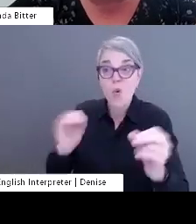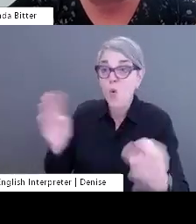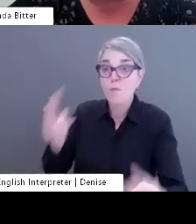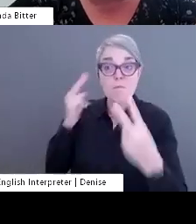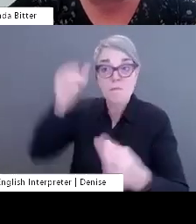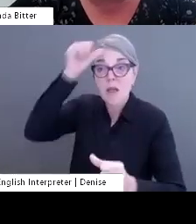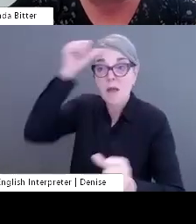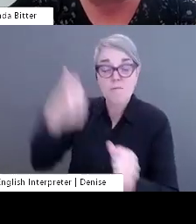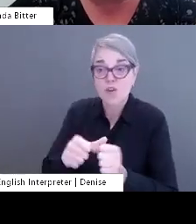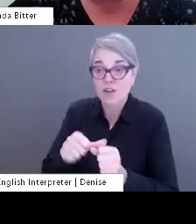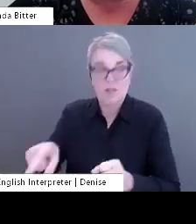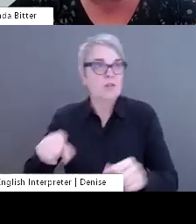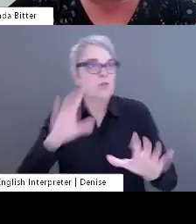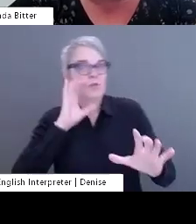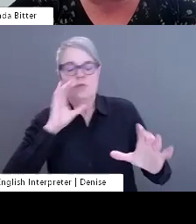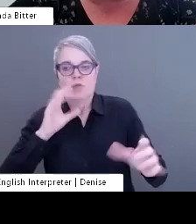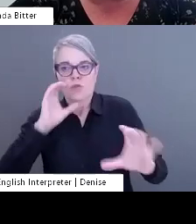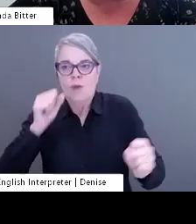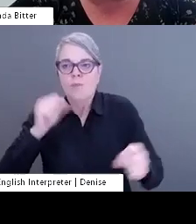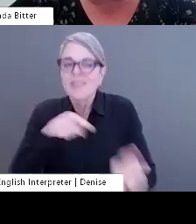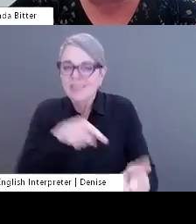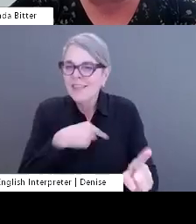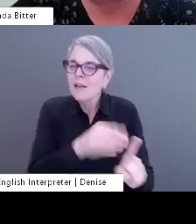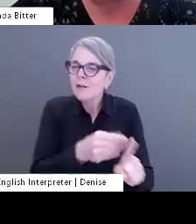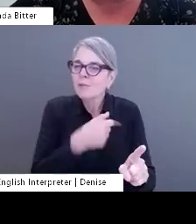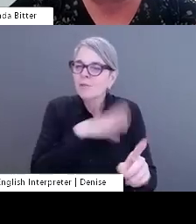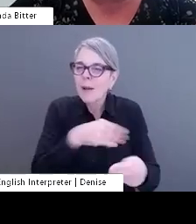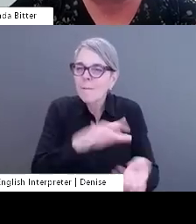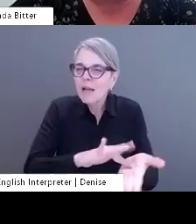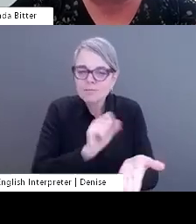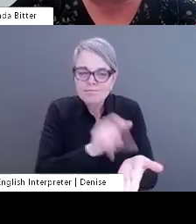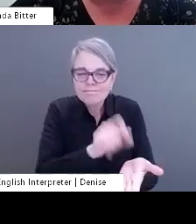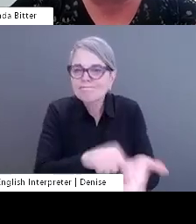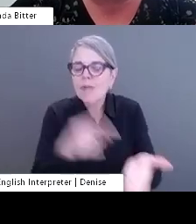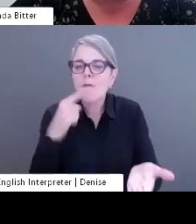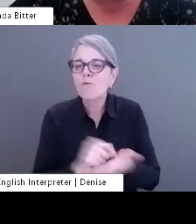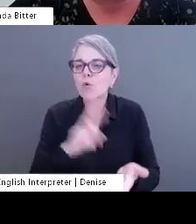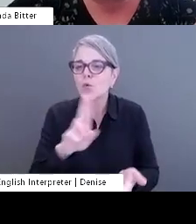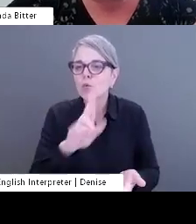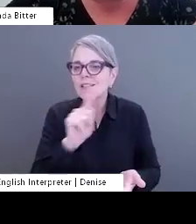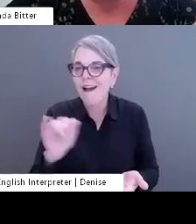the male for a UTI, and he'd been in hospital for 6 weeks. They were both in their 90s.